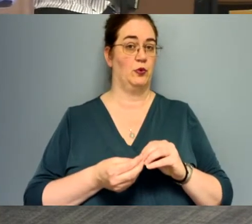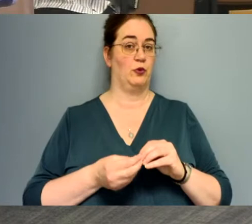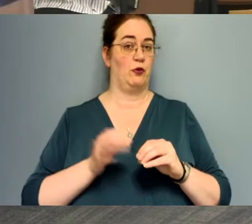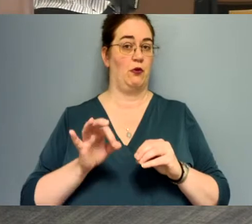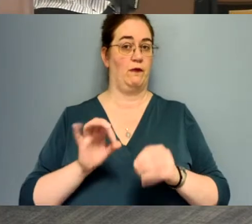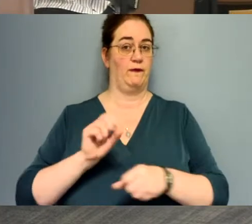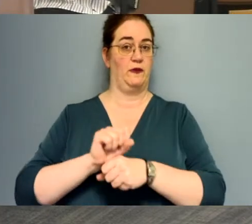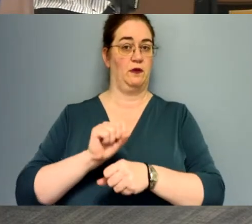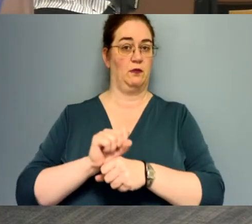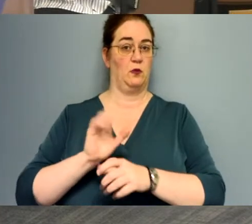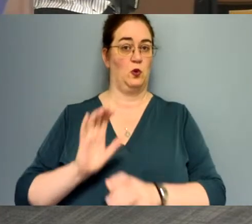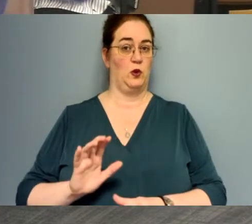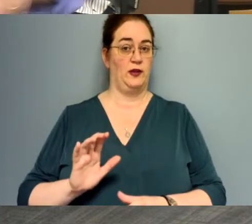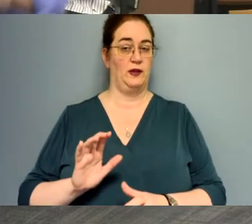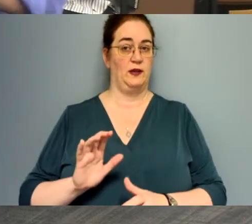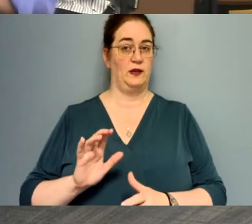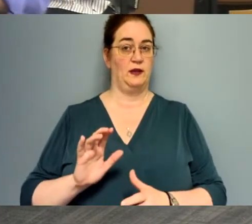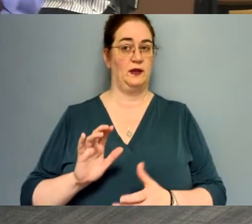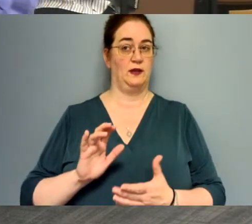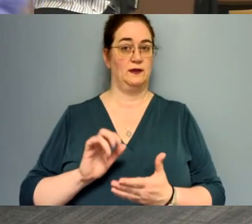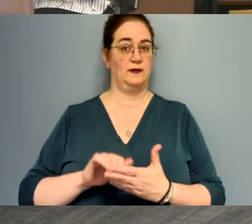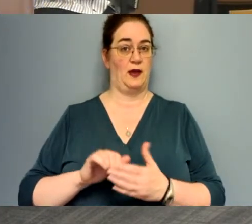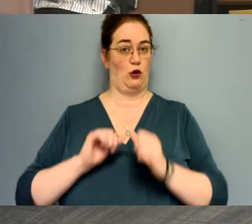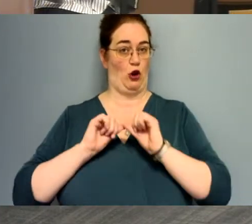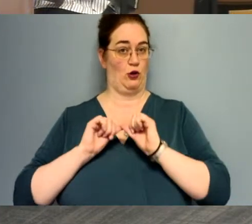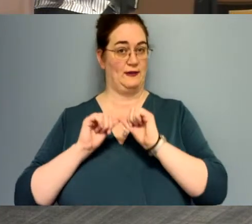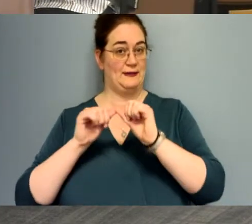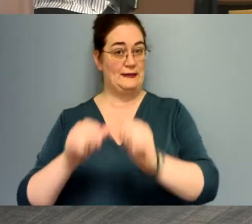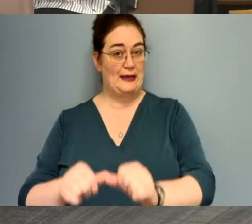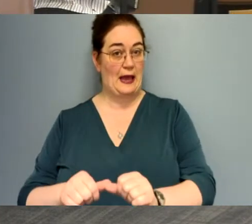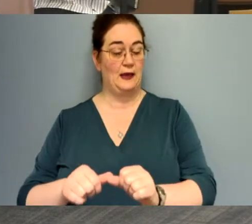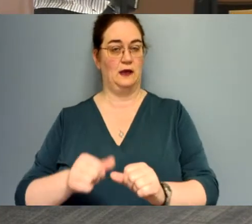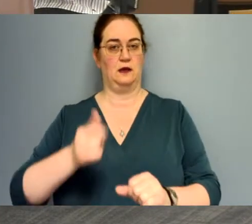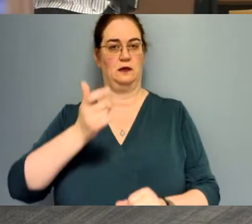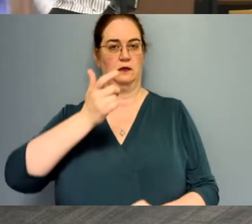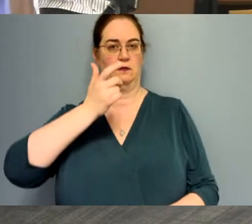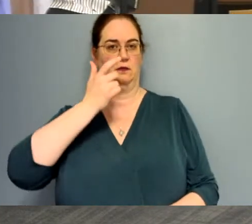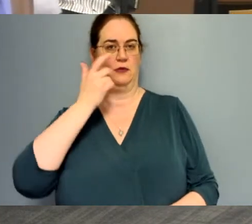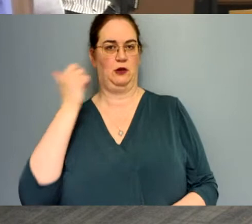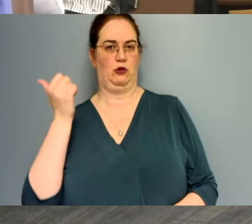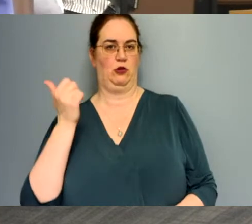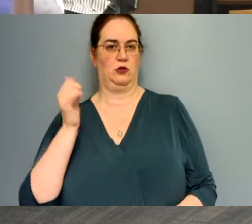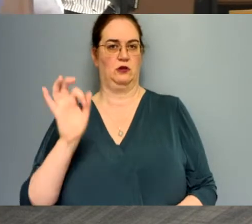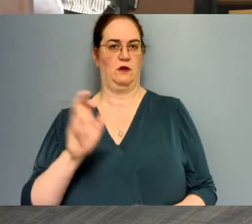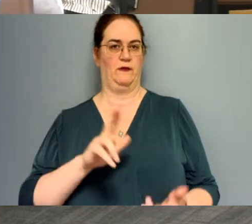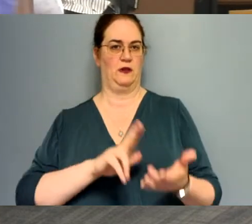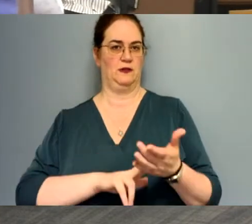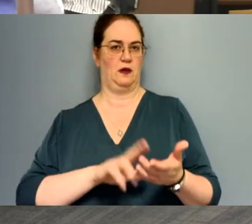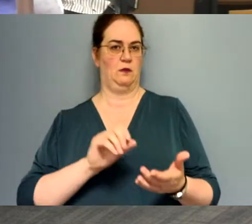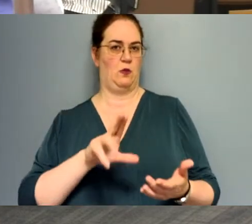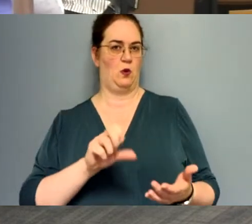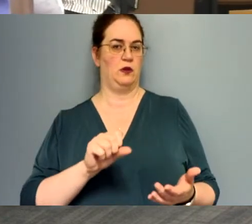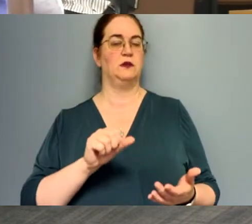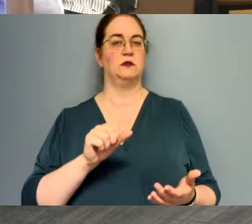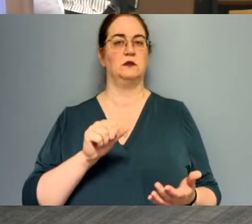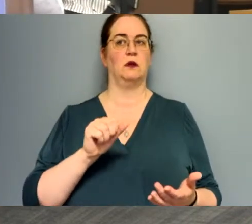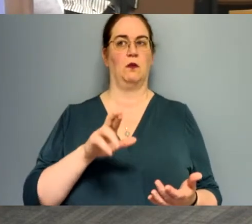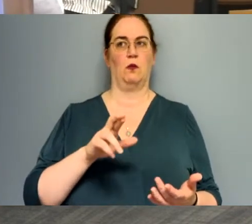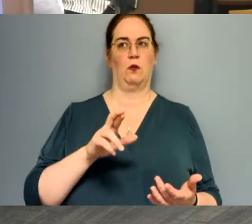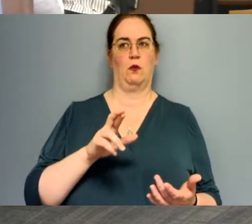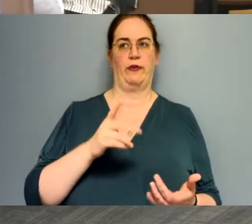employees that are staying because of the signing bonus they would have left